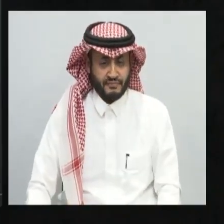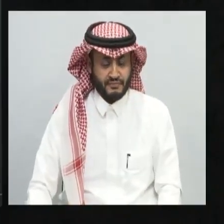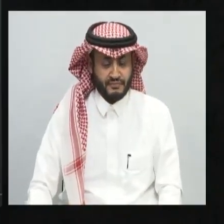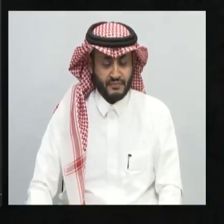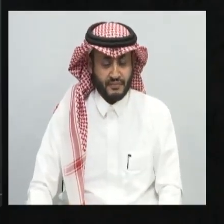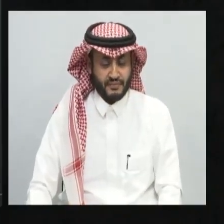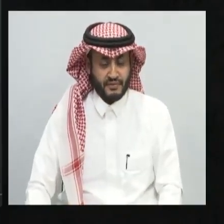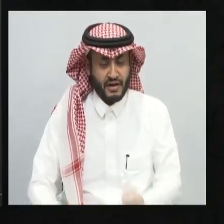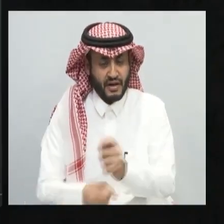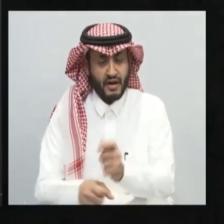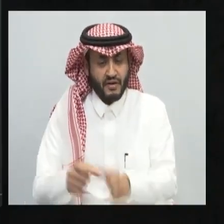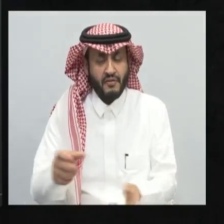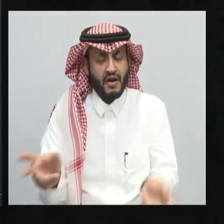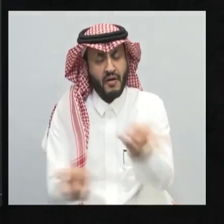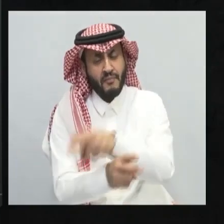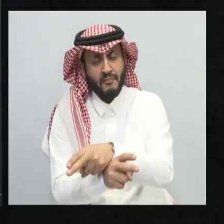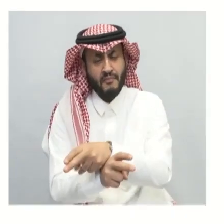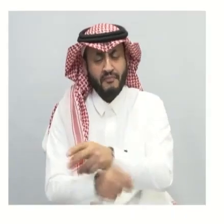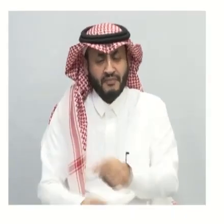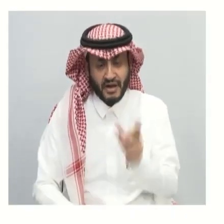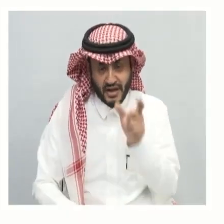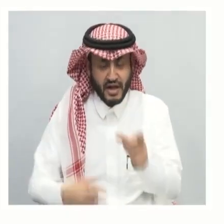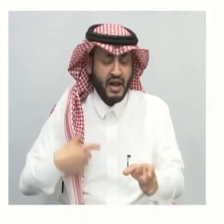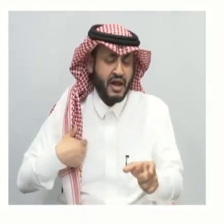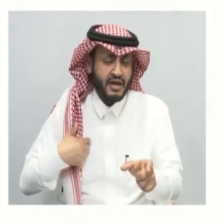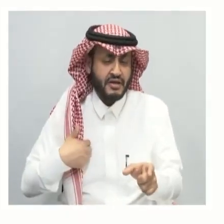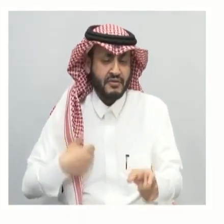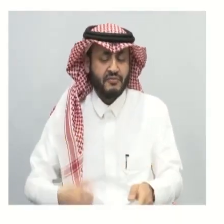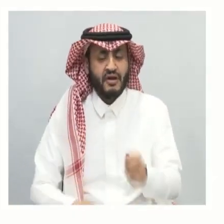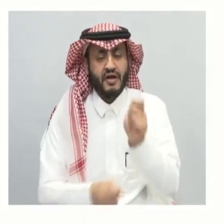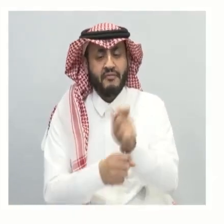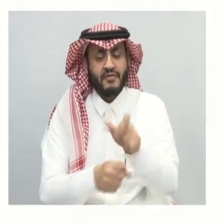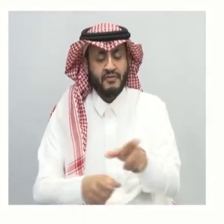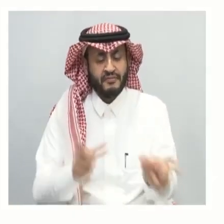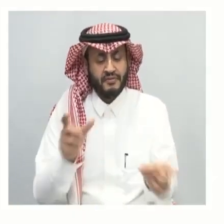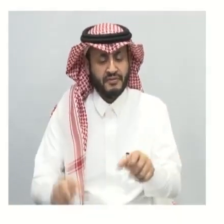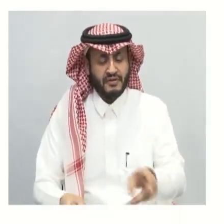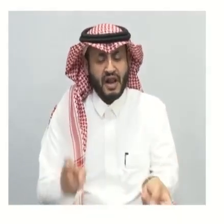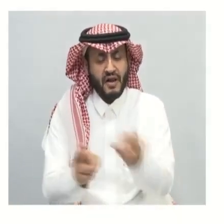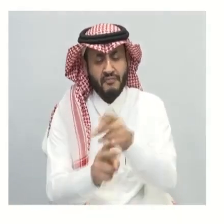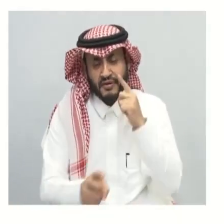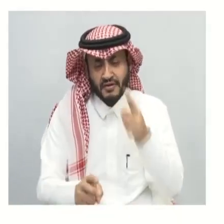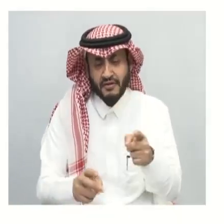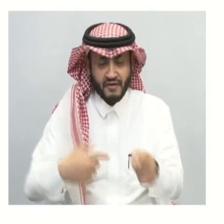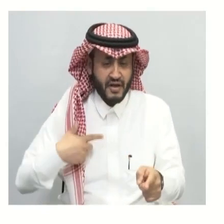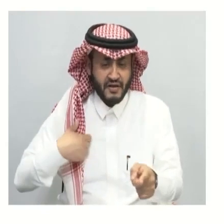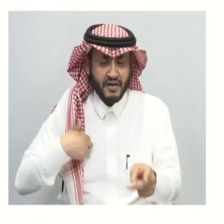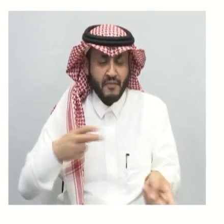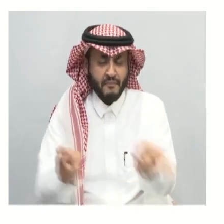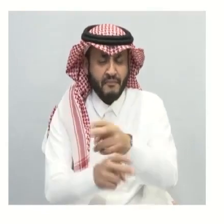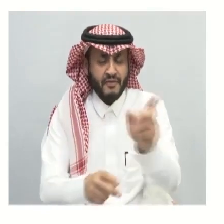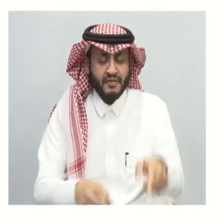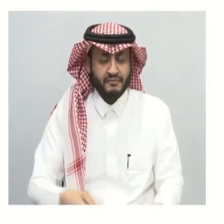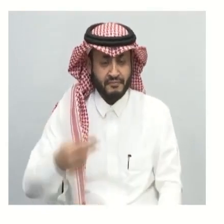a pronoun. If it is the subject, like here we're having Sammy, it could be replaced by he,